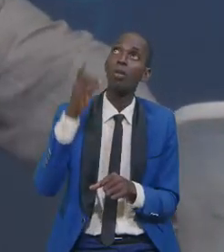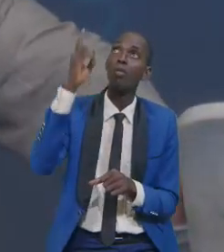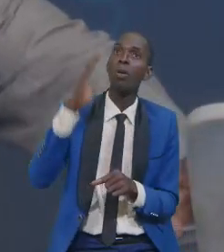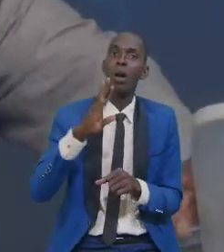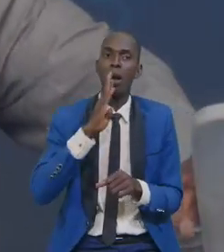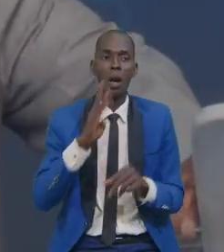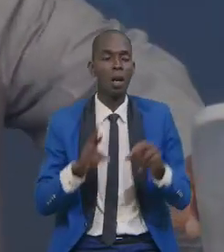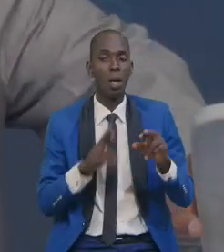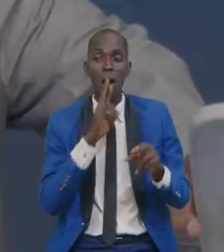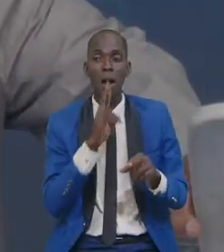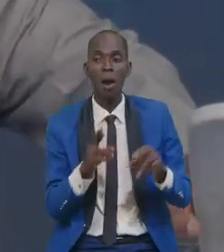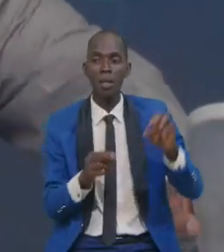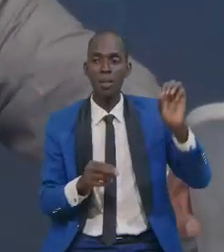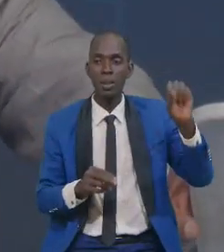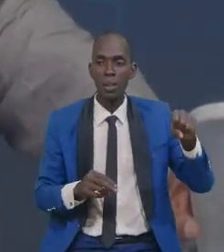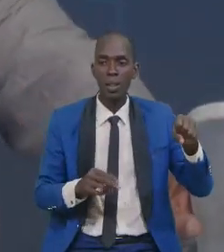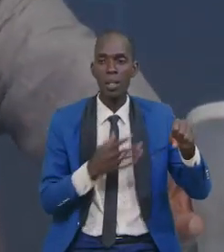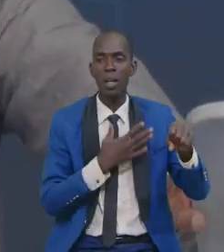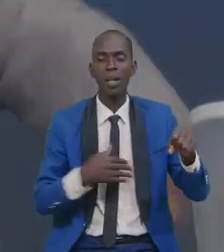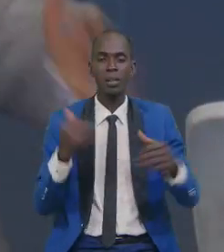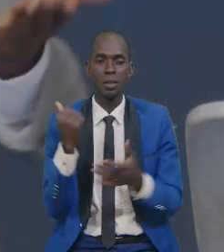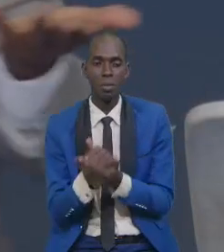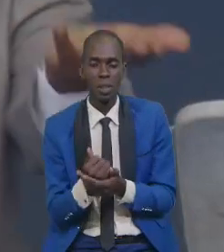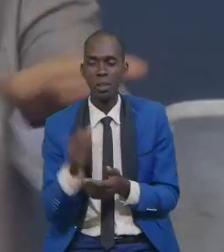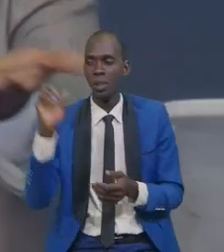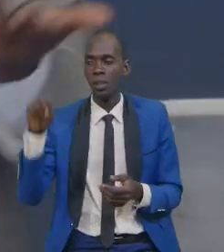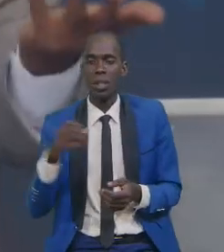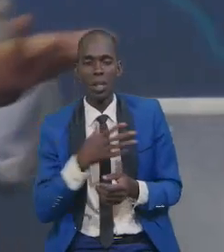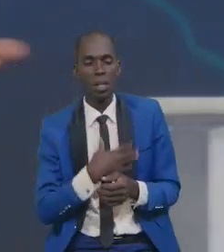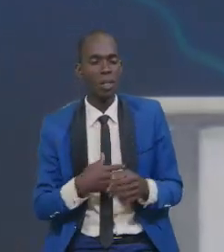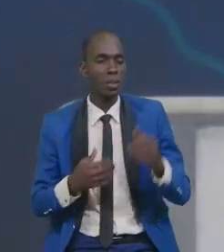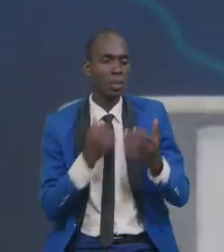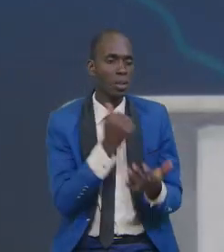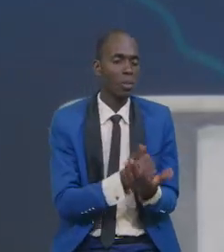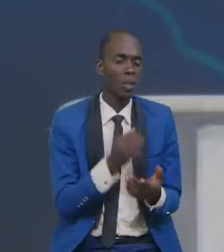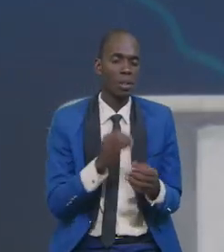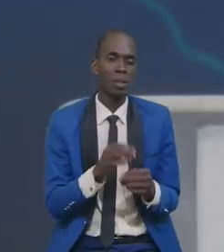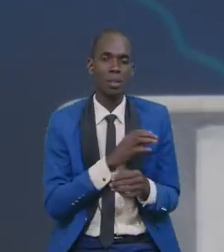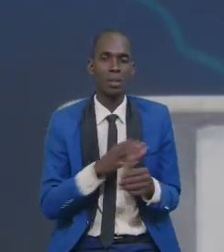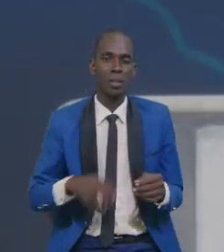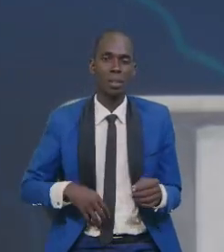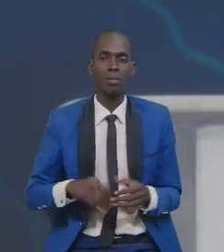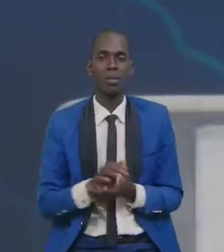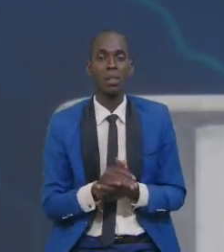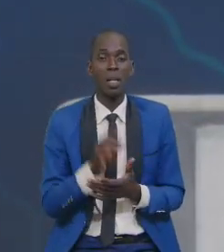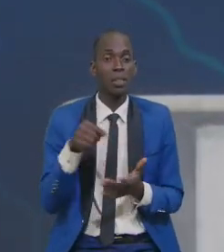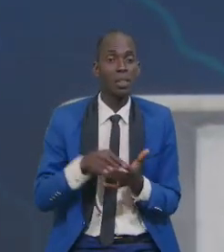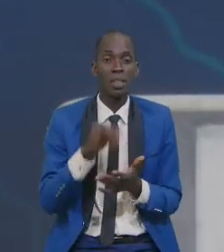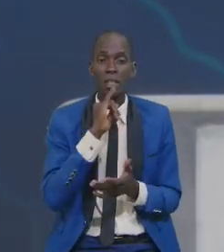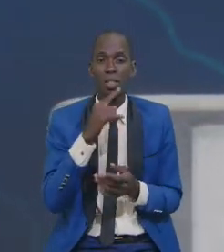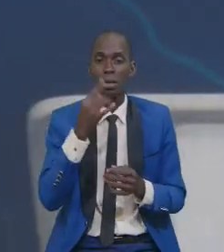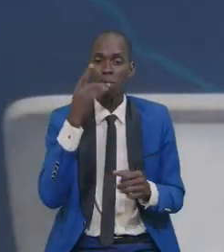amen, yes and amen in Christ. And this is the promise, that ye shall be